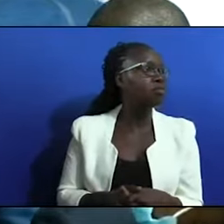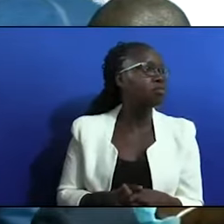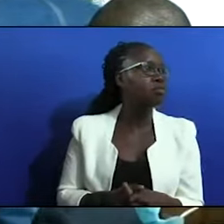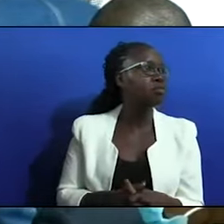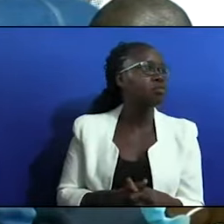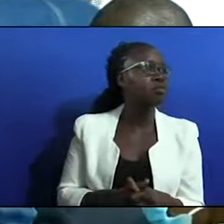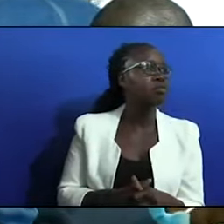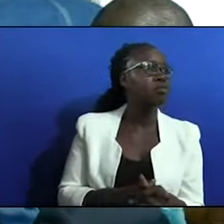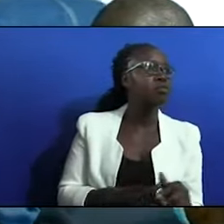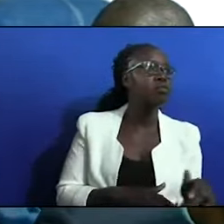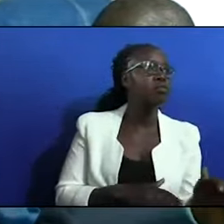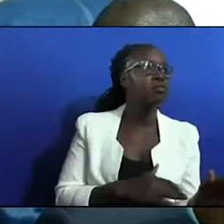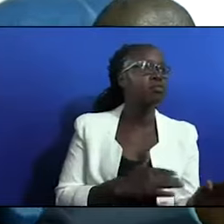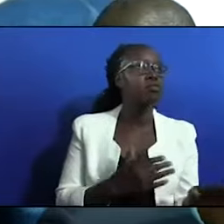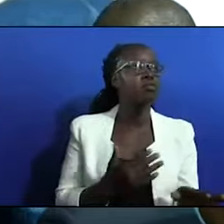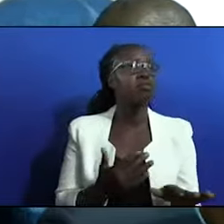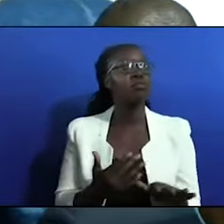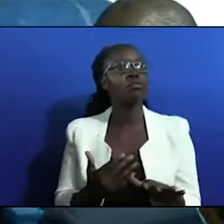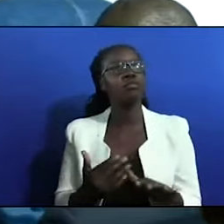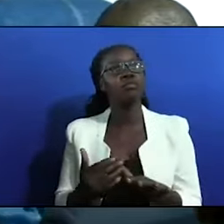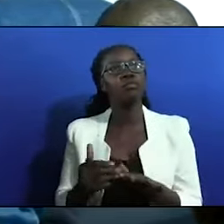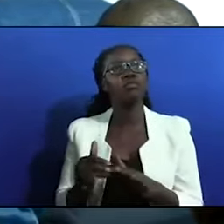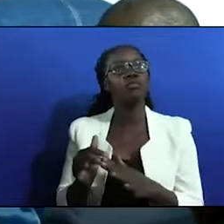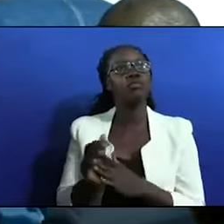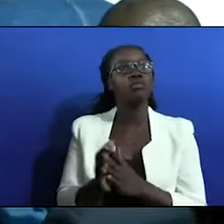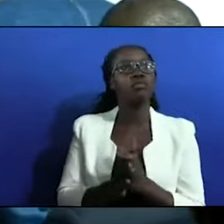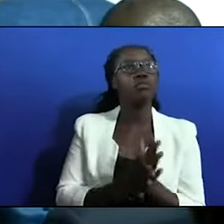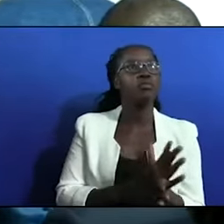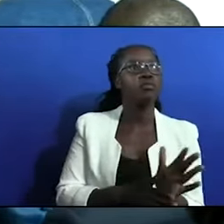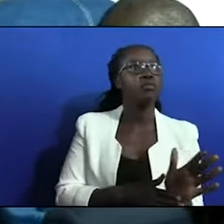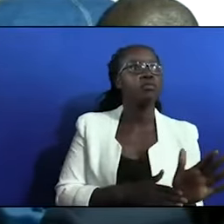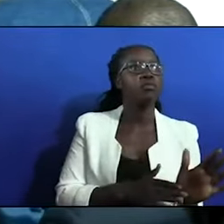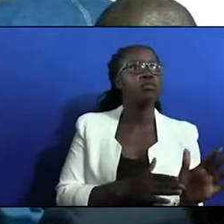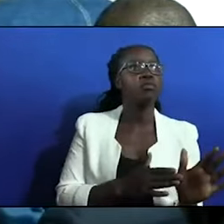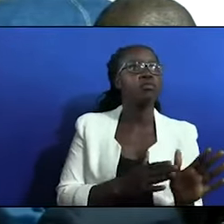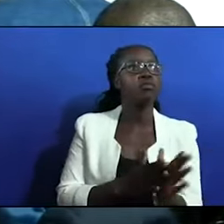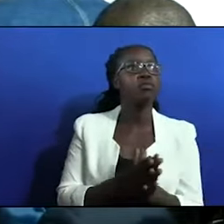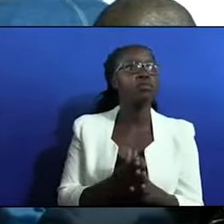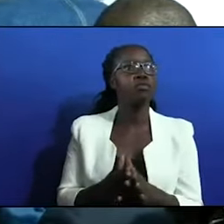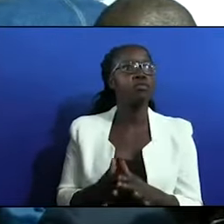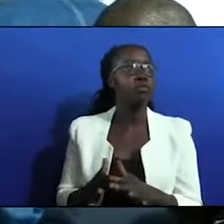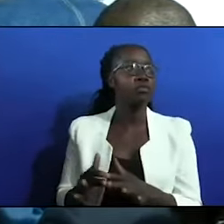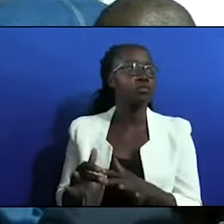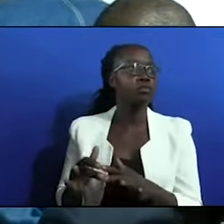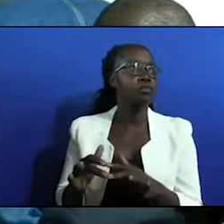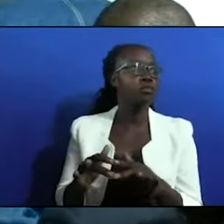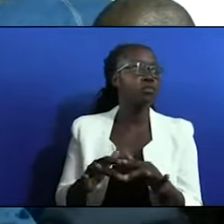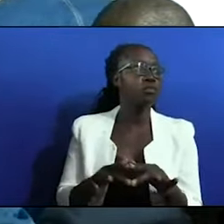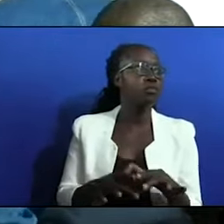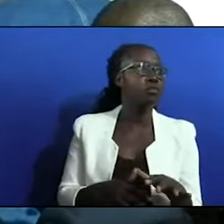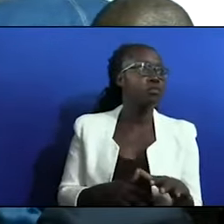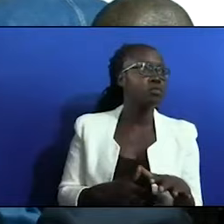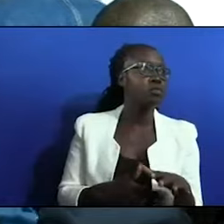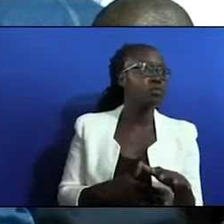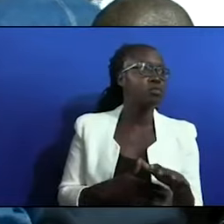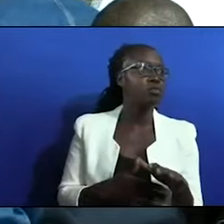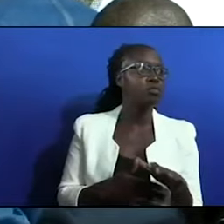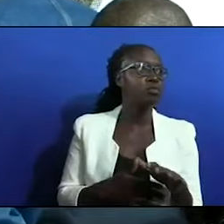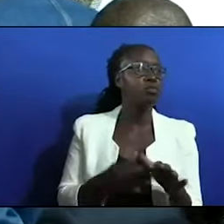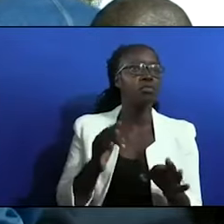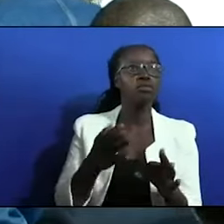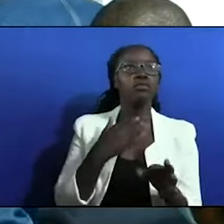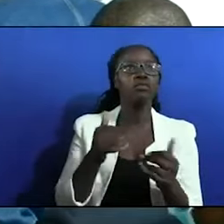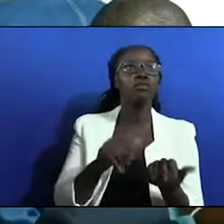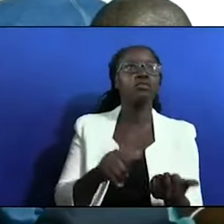who really wants to start his life with Jesus, this one more time, you want to start your life with Jesus, please, you want to